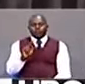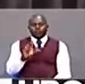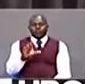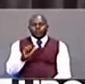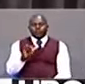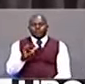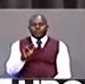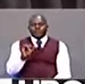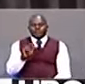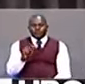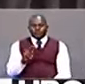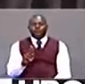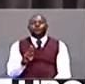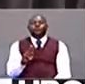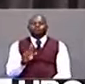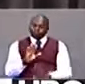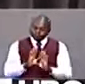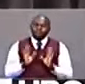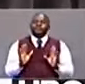it is.